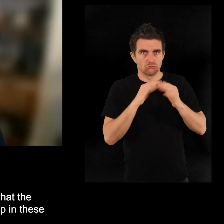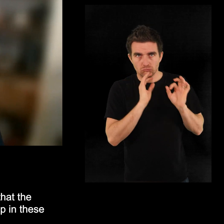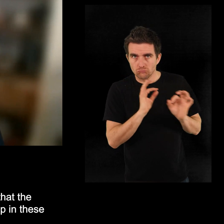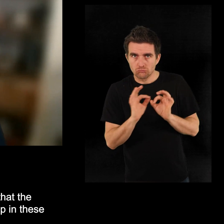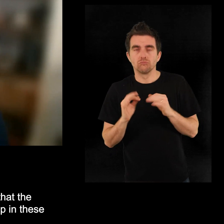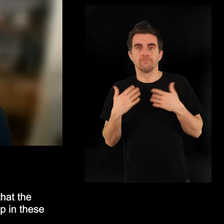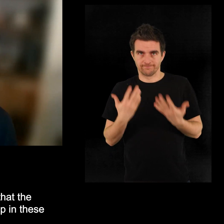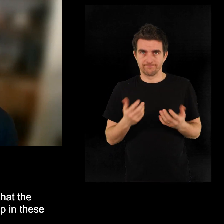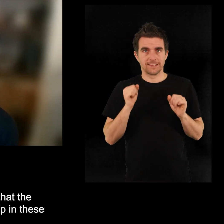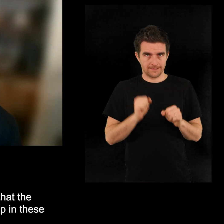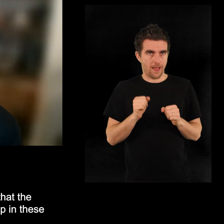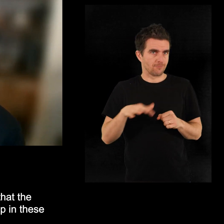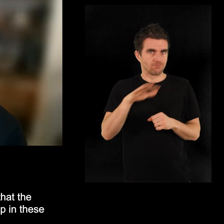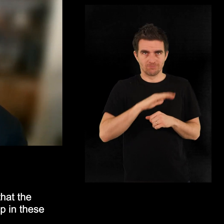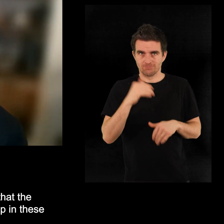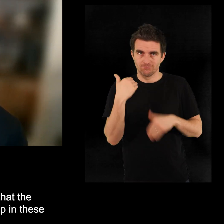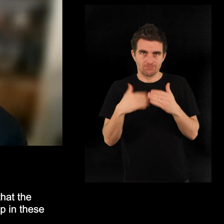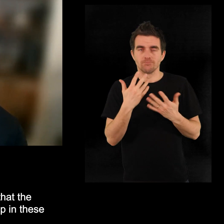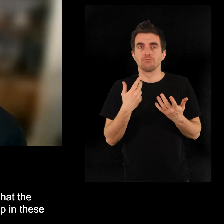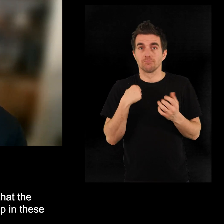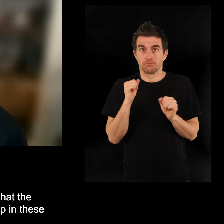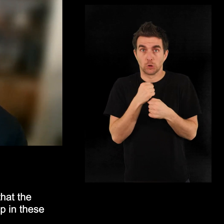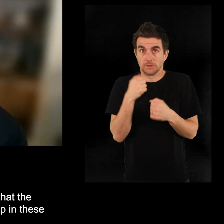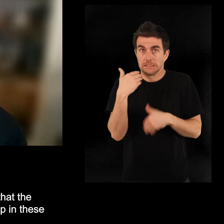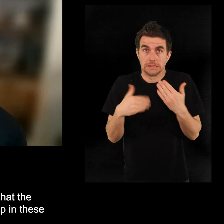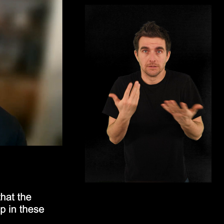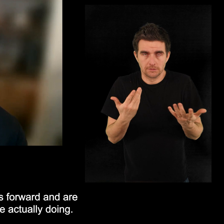but it's therefore very important that the people who run for